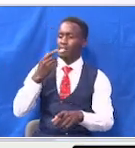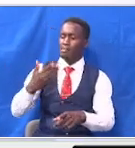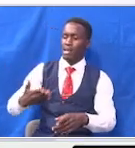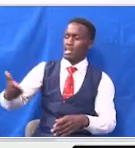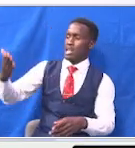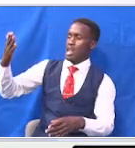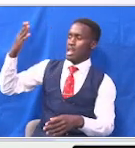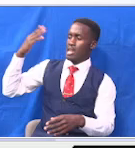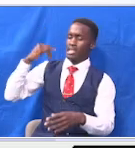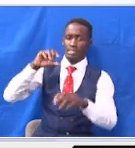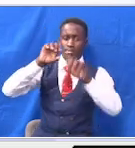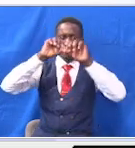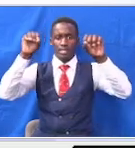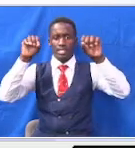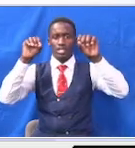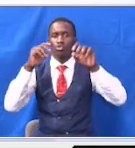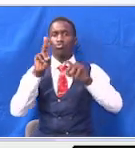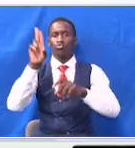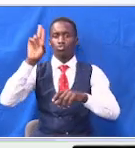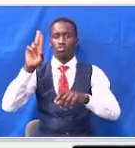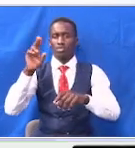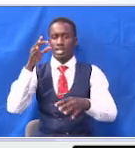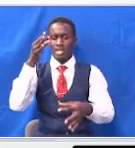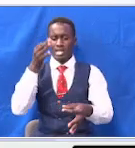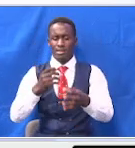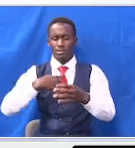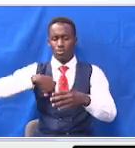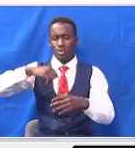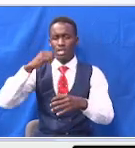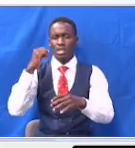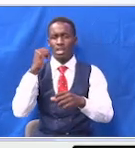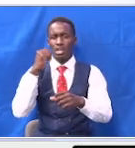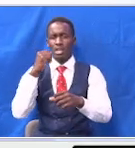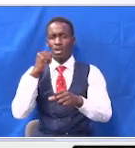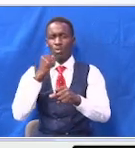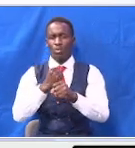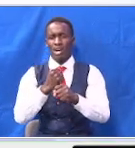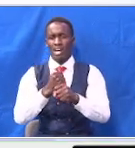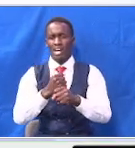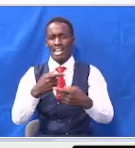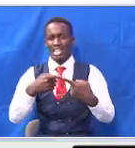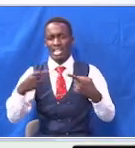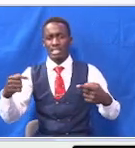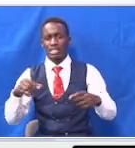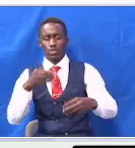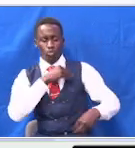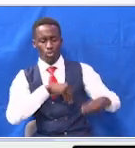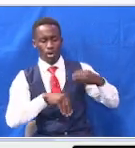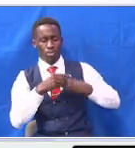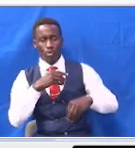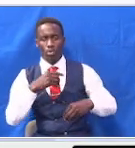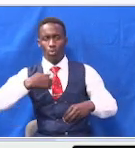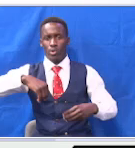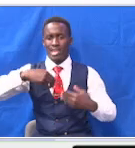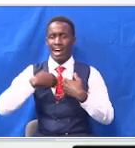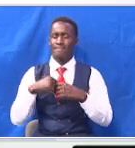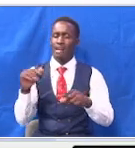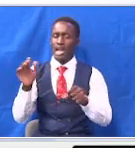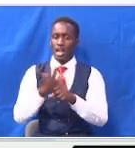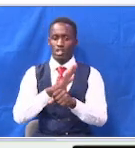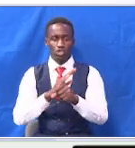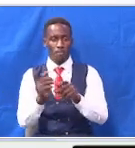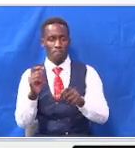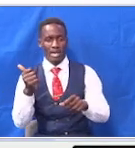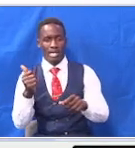we take care of that corruption, if we deal with the corrupt properly, we'll be able to have a lot of money around that will make our